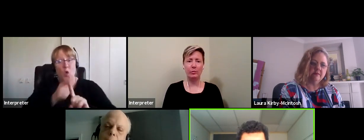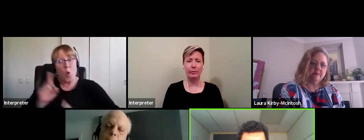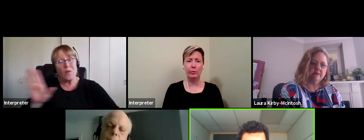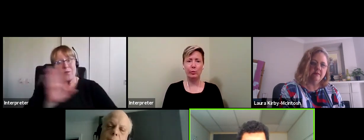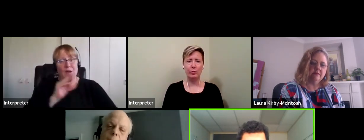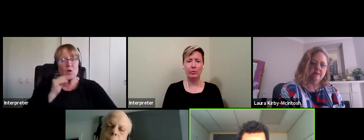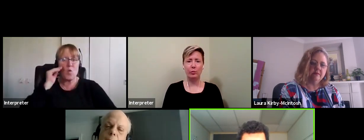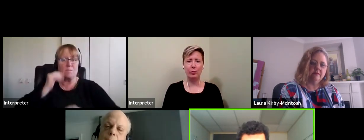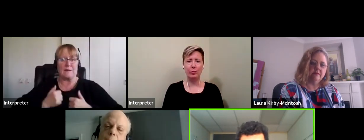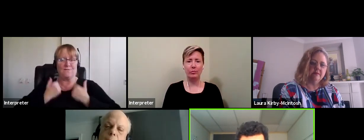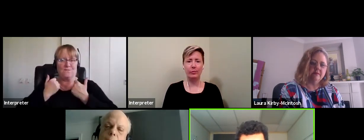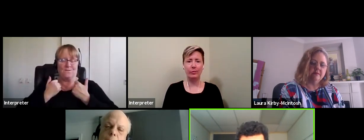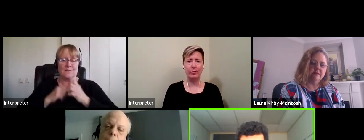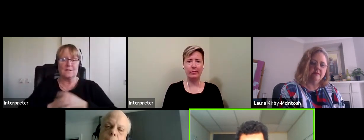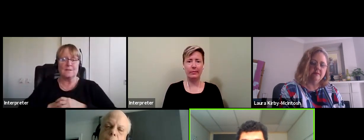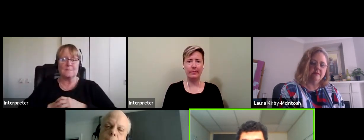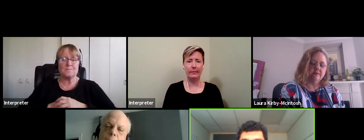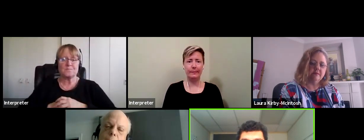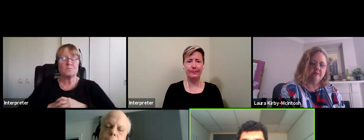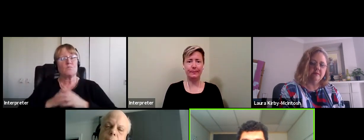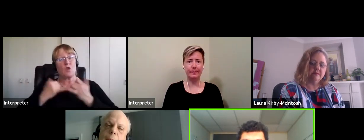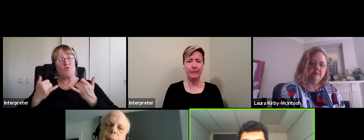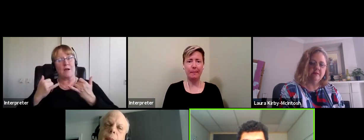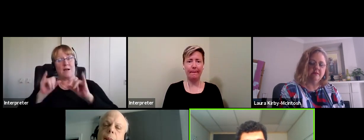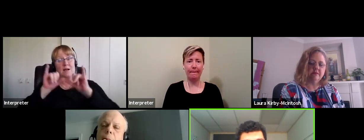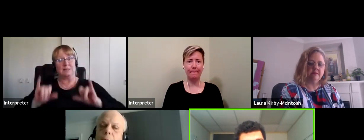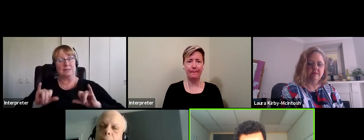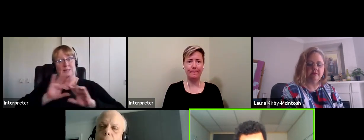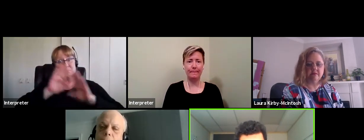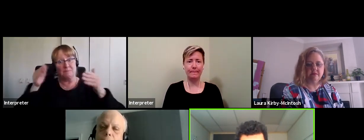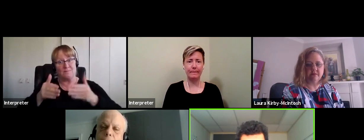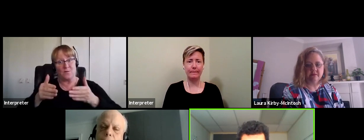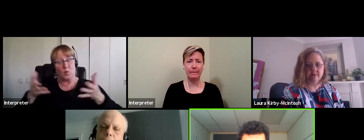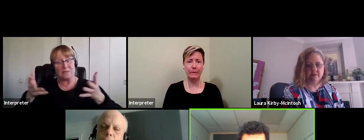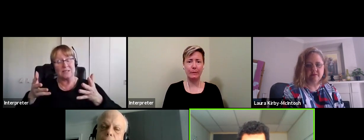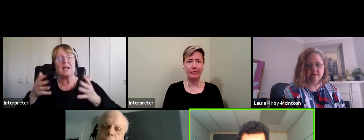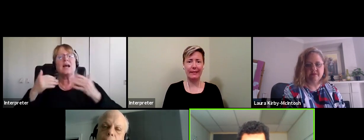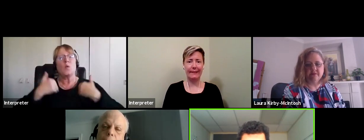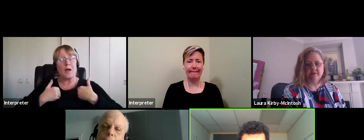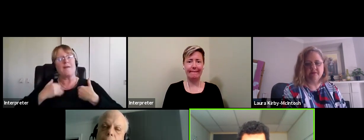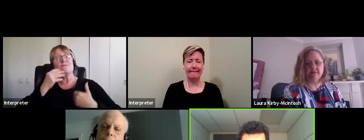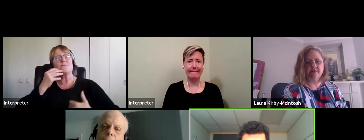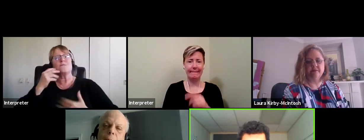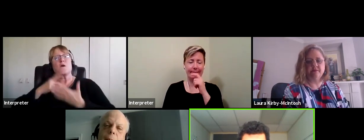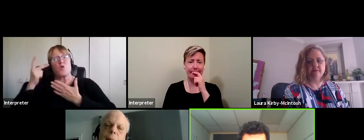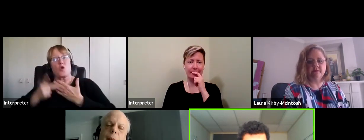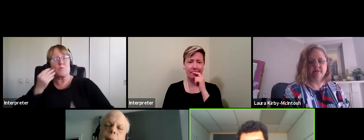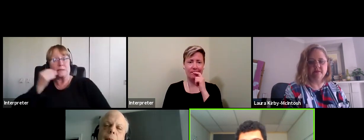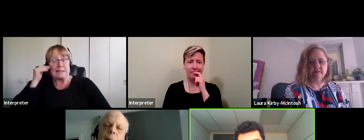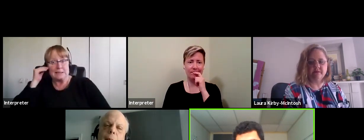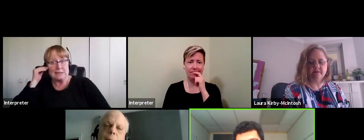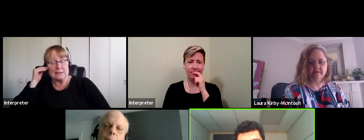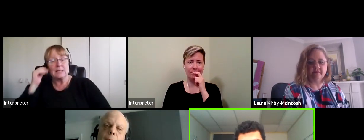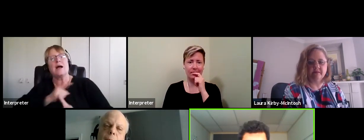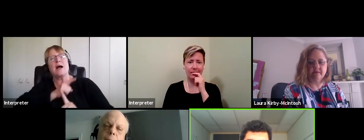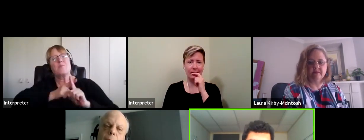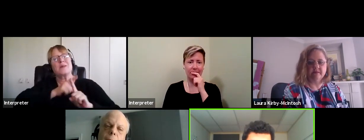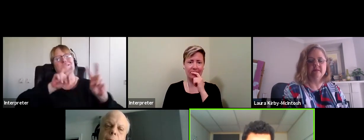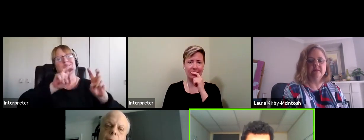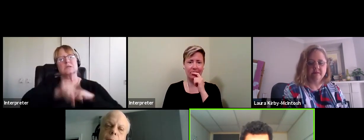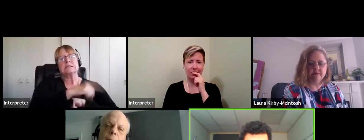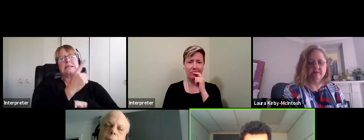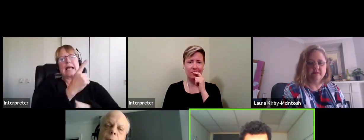a backbone of the way our system works is that in addition to having residential programming, you also have what some call day